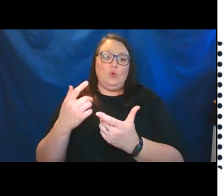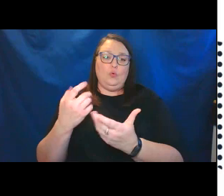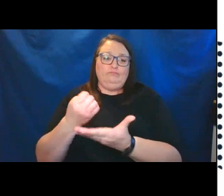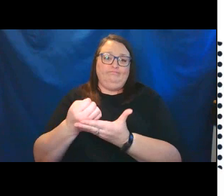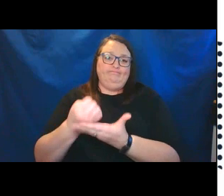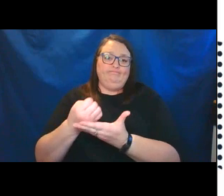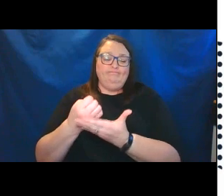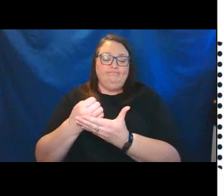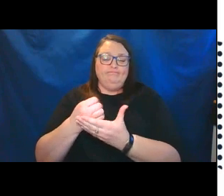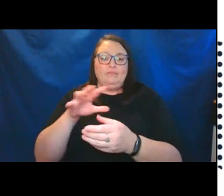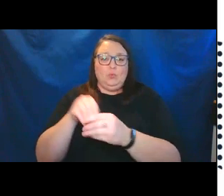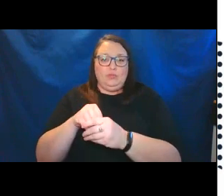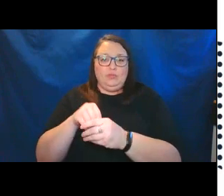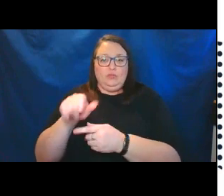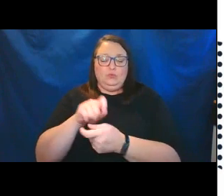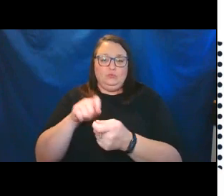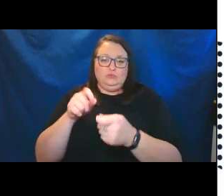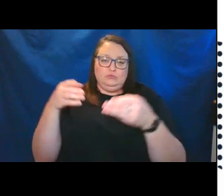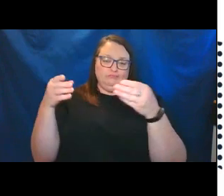targeted regions.